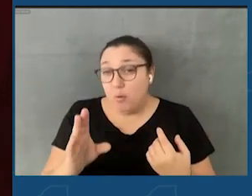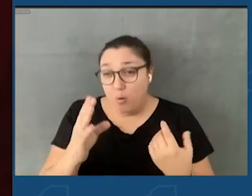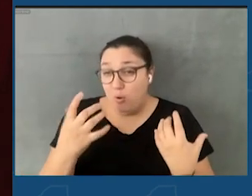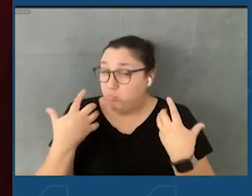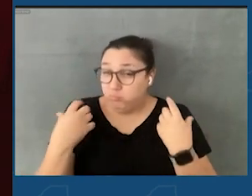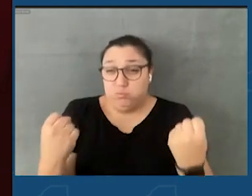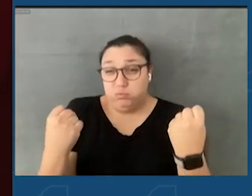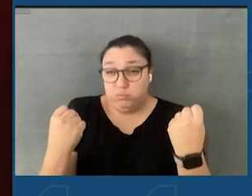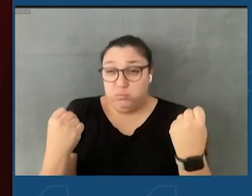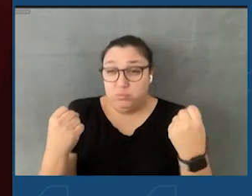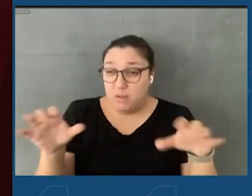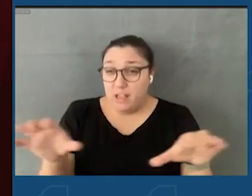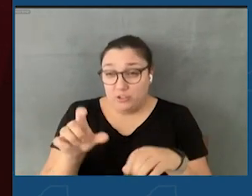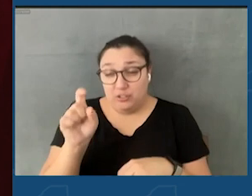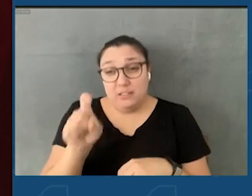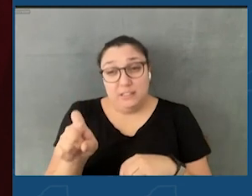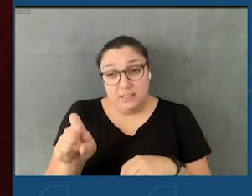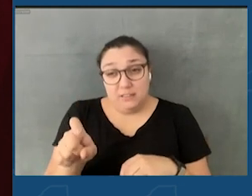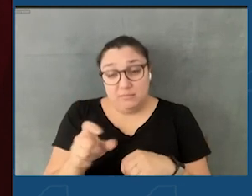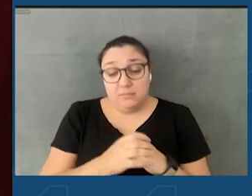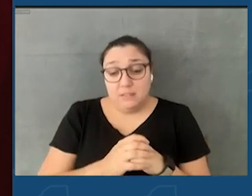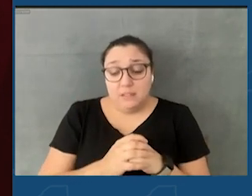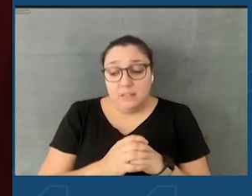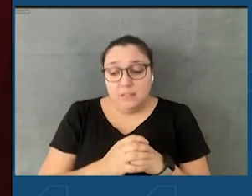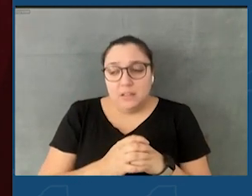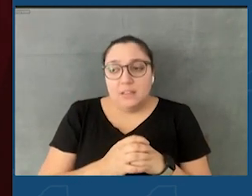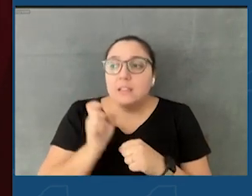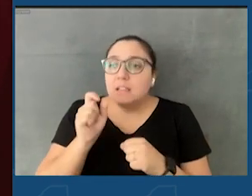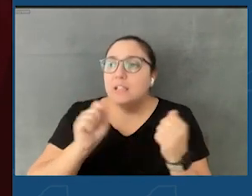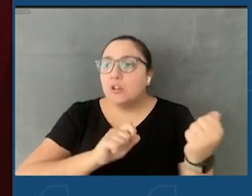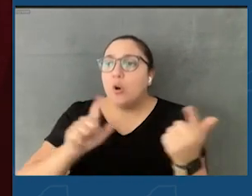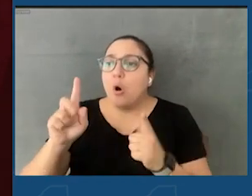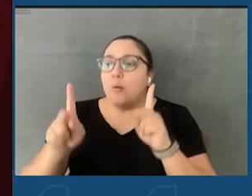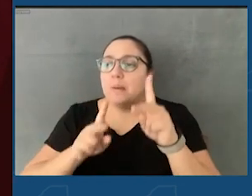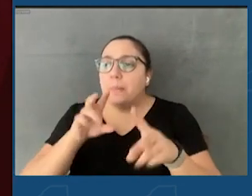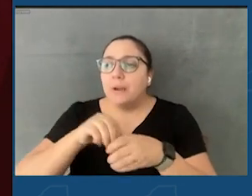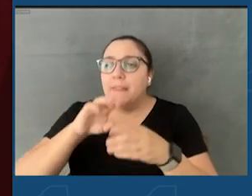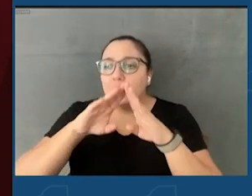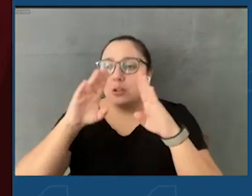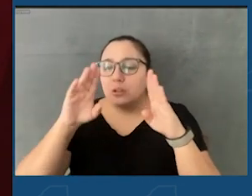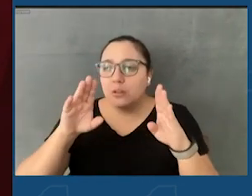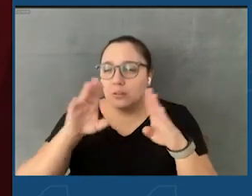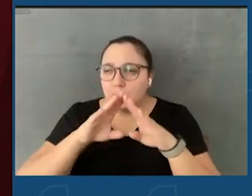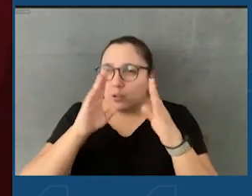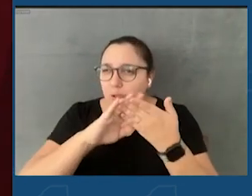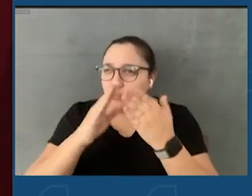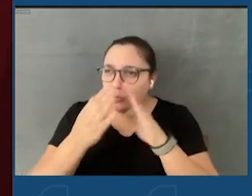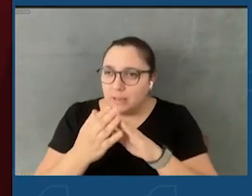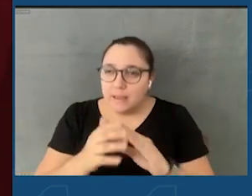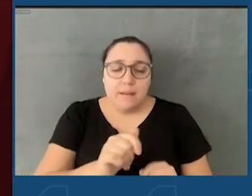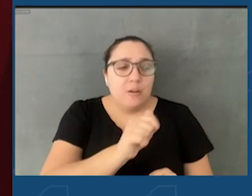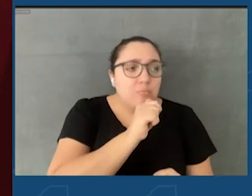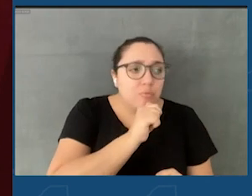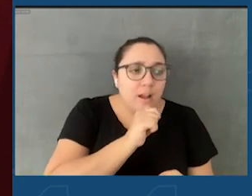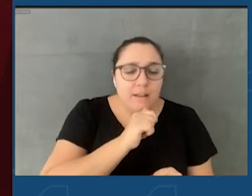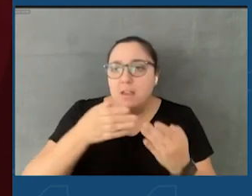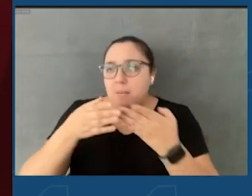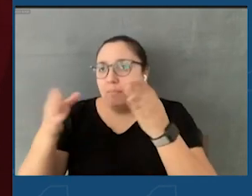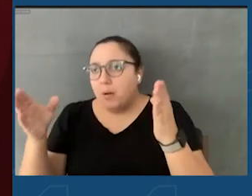different, but we've been able to work through that and come together as a community. And now this is an opportunity for us to come together as a